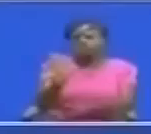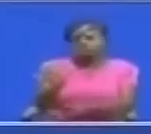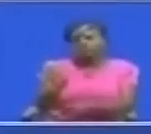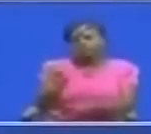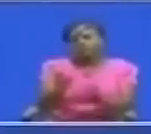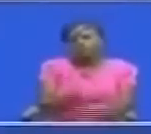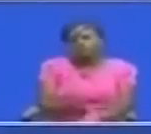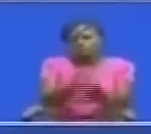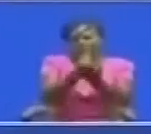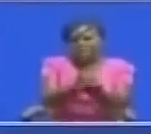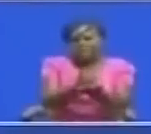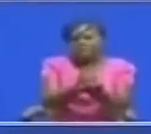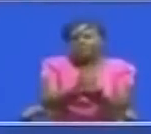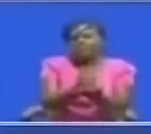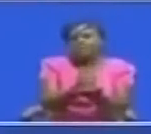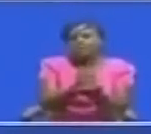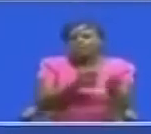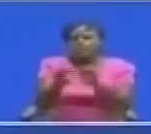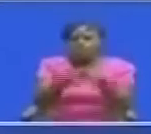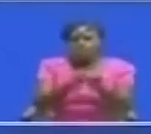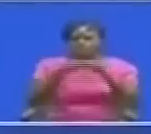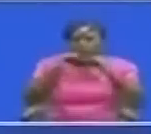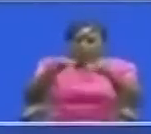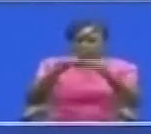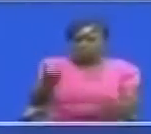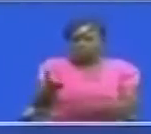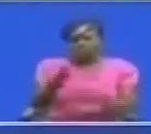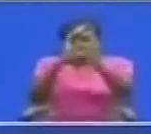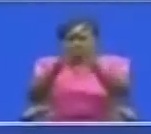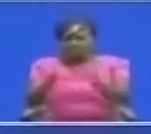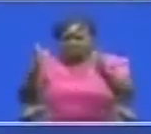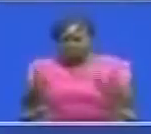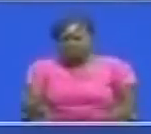fight recruitment and radicalization. Ian Wafula, KTN News.